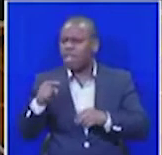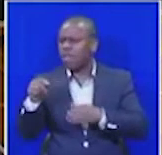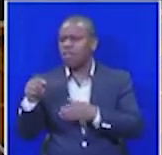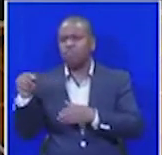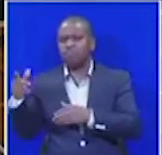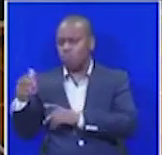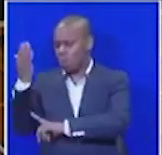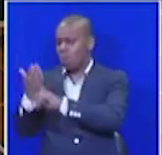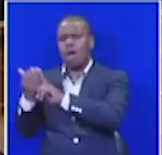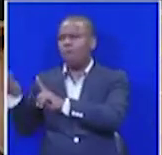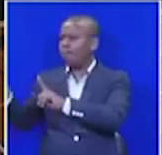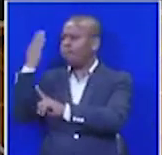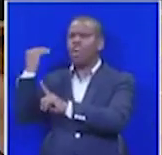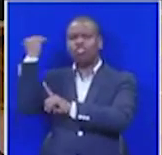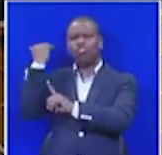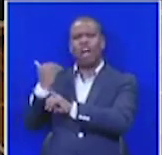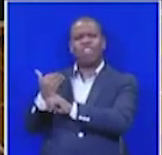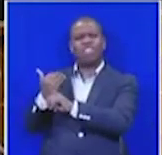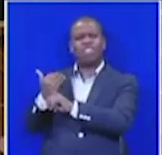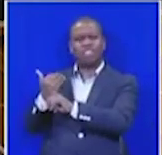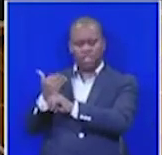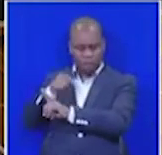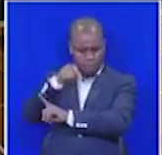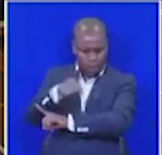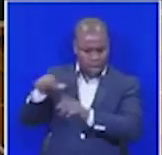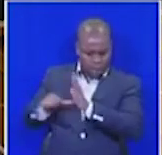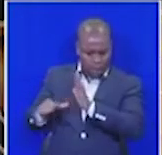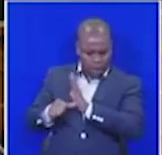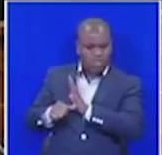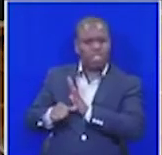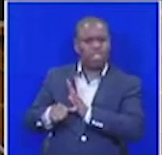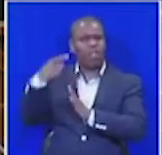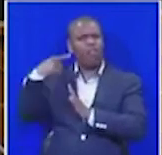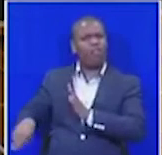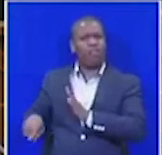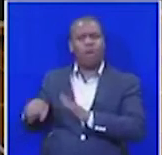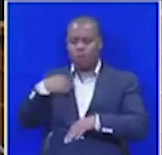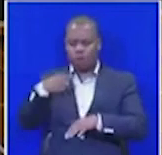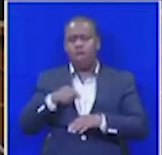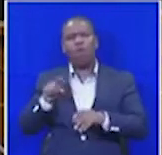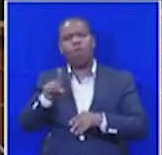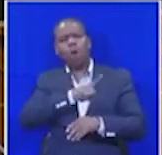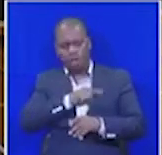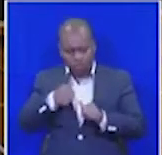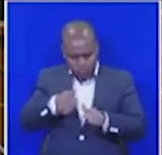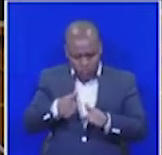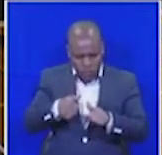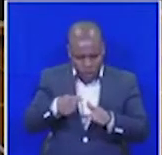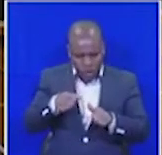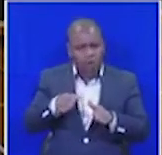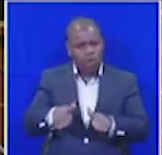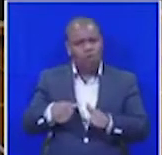Mokatedi Mche, had ignored the importance of his oath of office in withdrawing the charges and that his